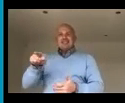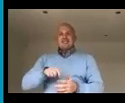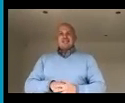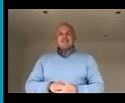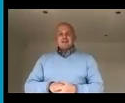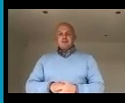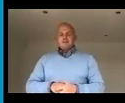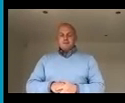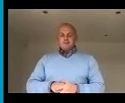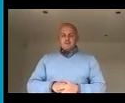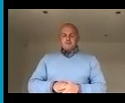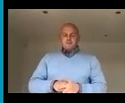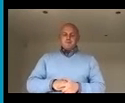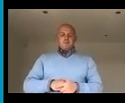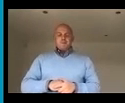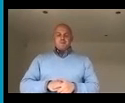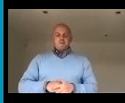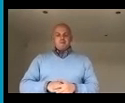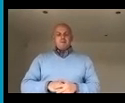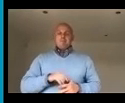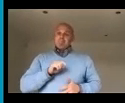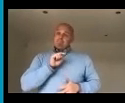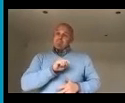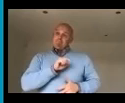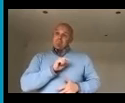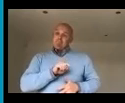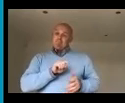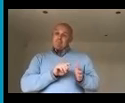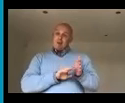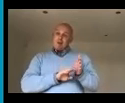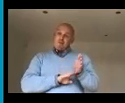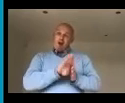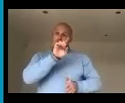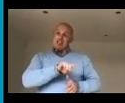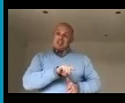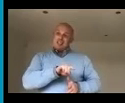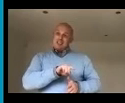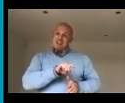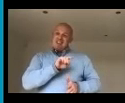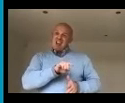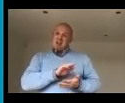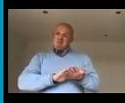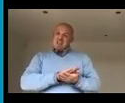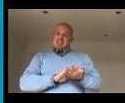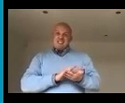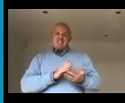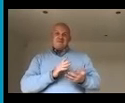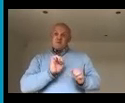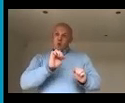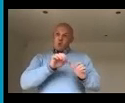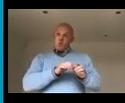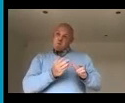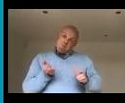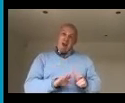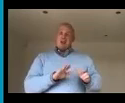The recovery activities is basically getting things back up and running. So it might be that you can